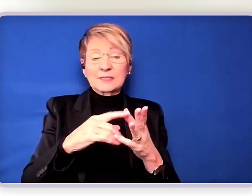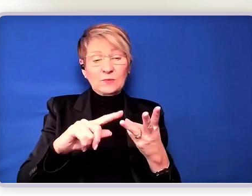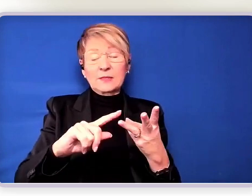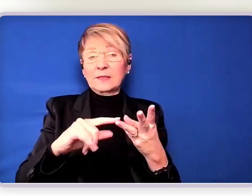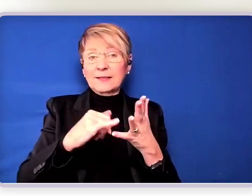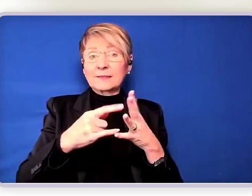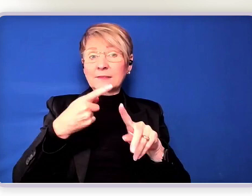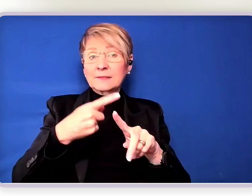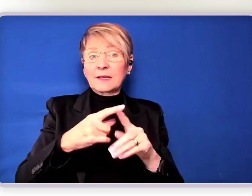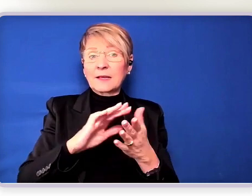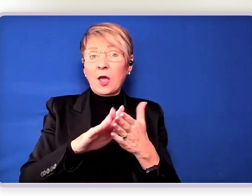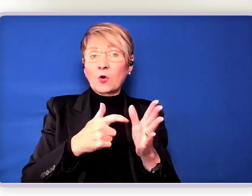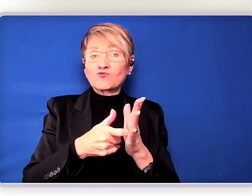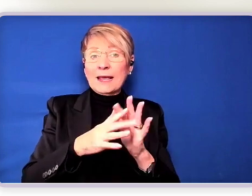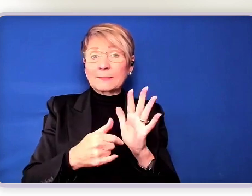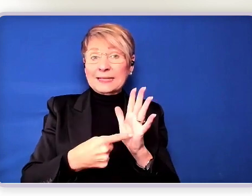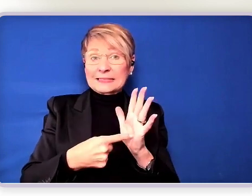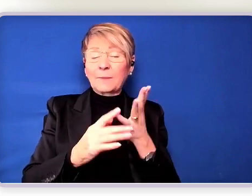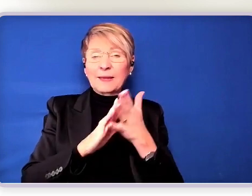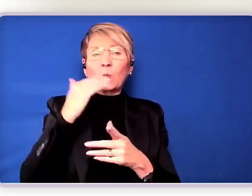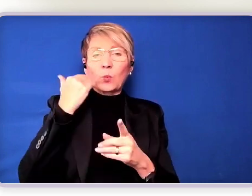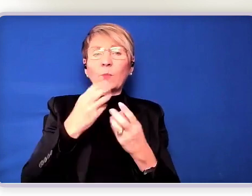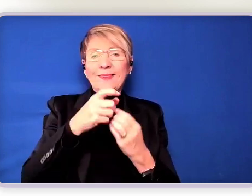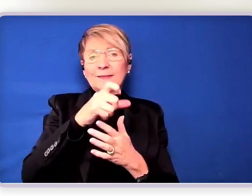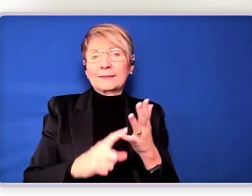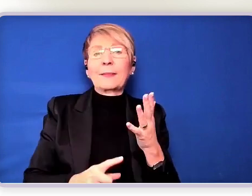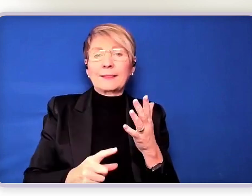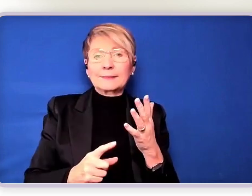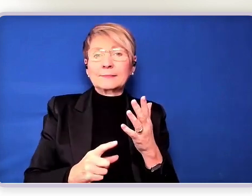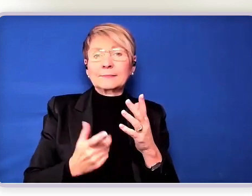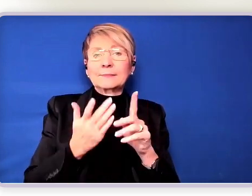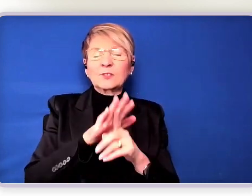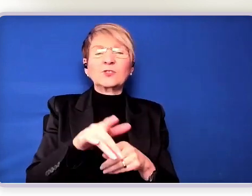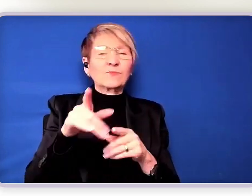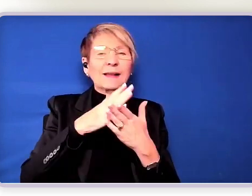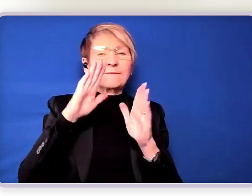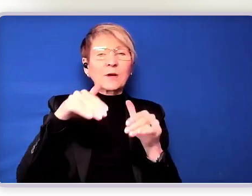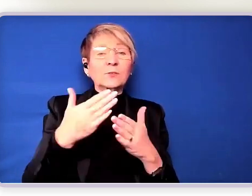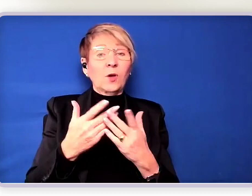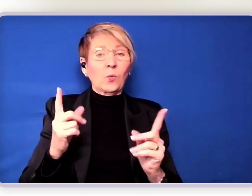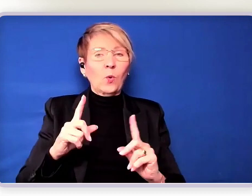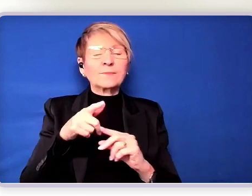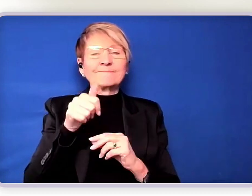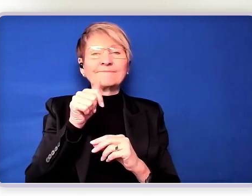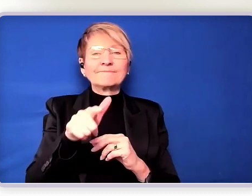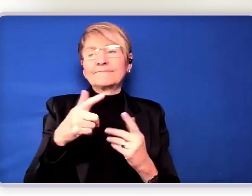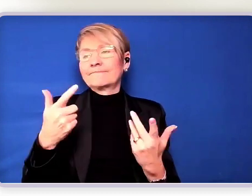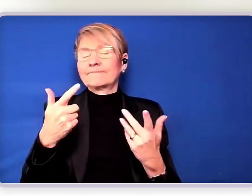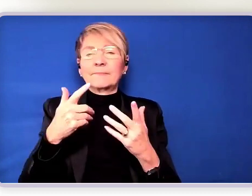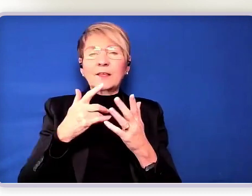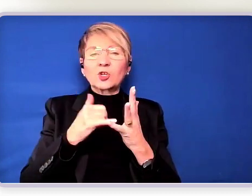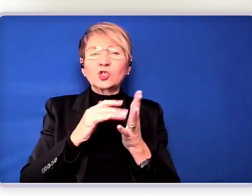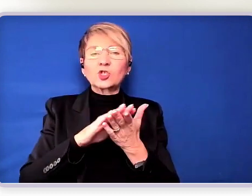with disabilities, and their focus is sheltered workshops and business enterprises. So I just thought I'd fling them in because they're